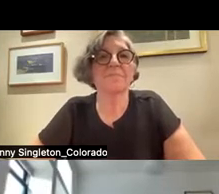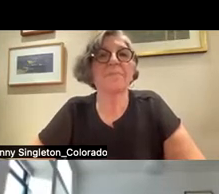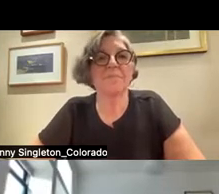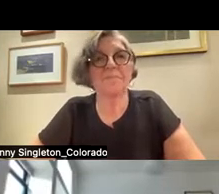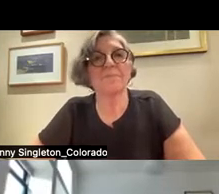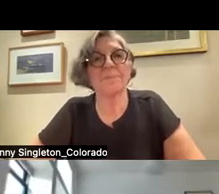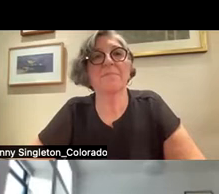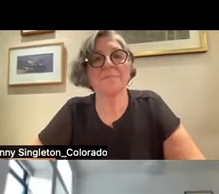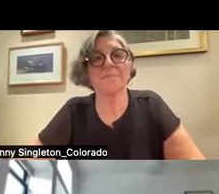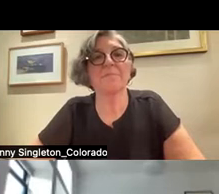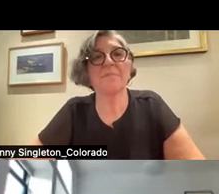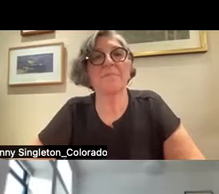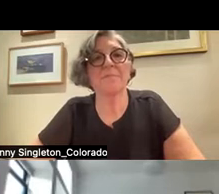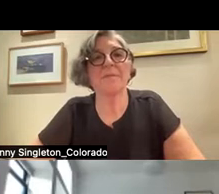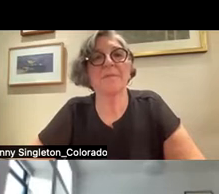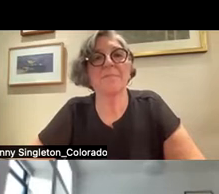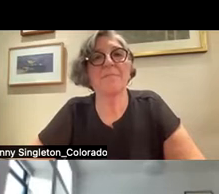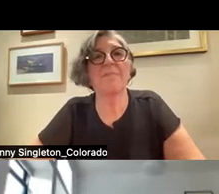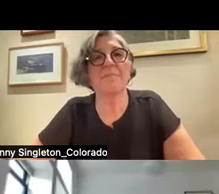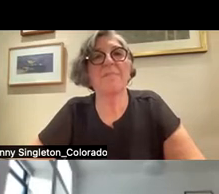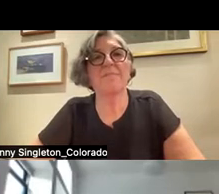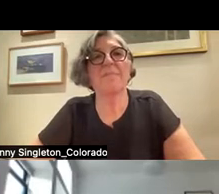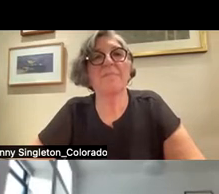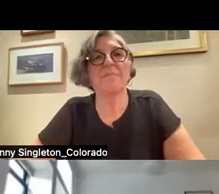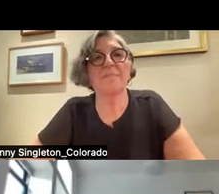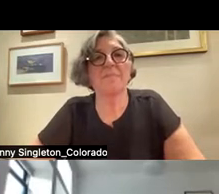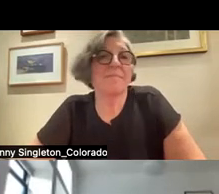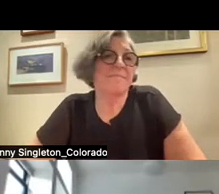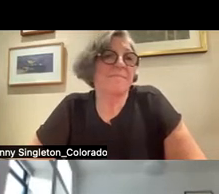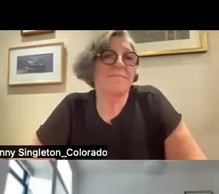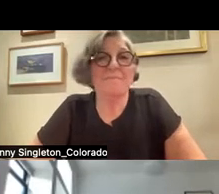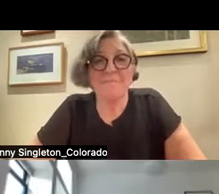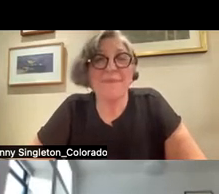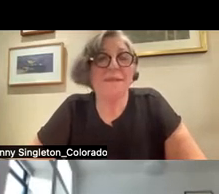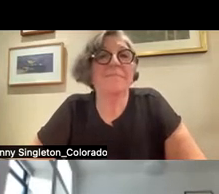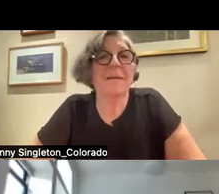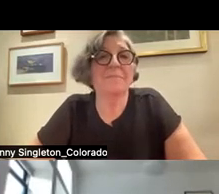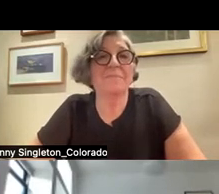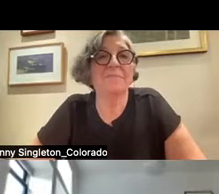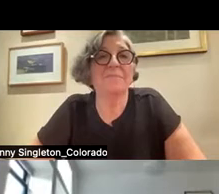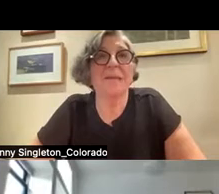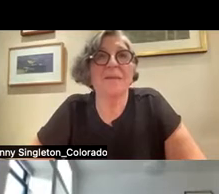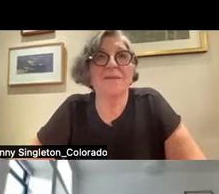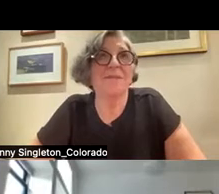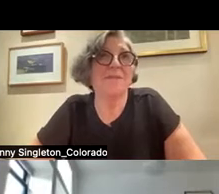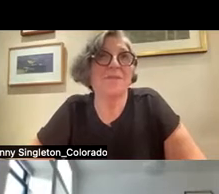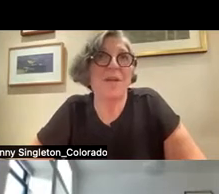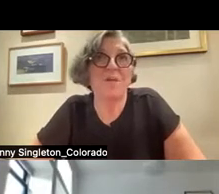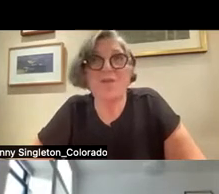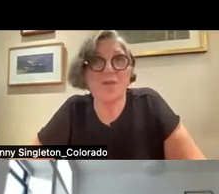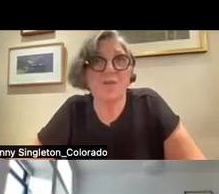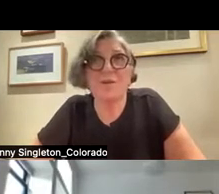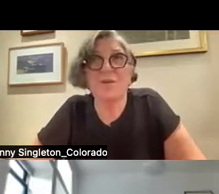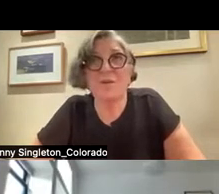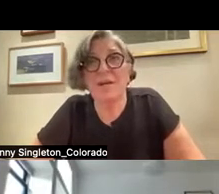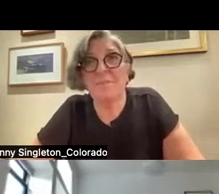regularly use sign or indigenous signers. Do you have any knowledge sort of the role of sign language? So that's a great